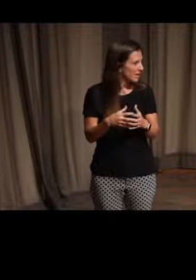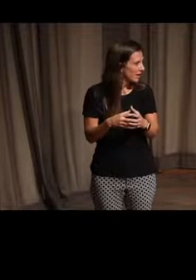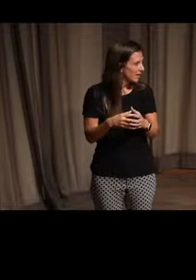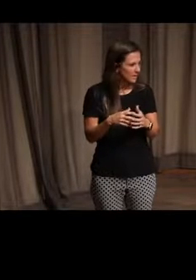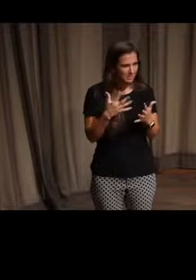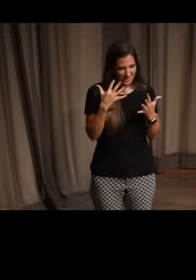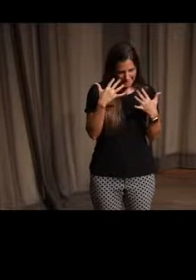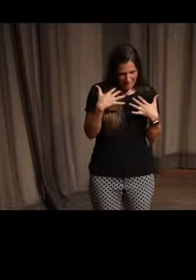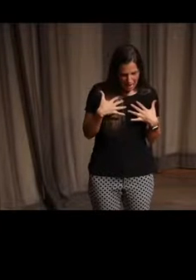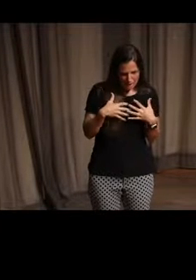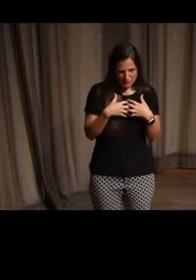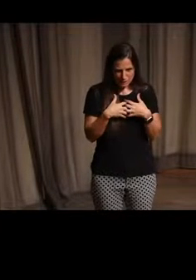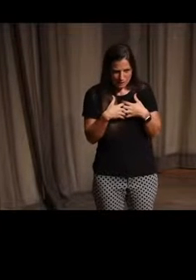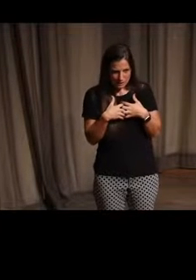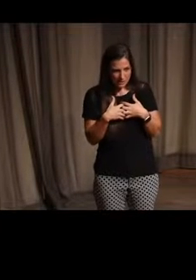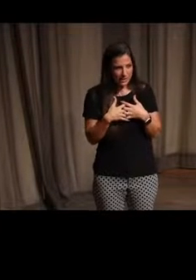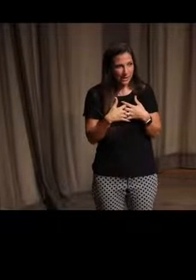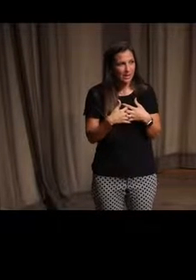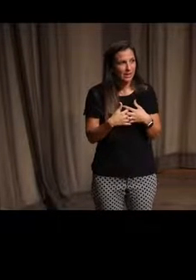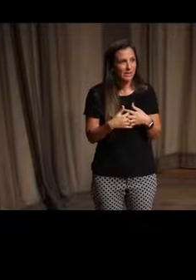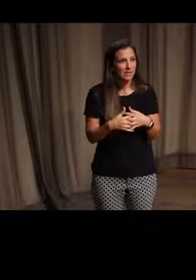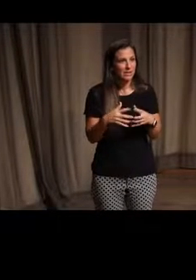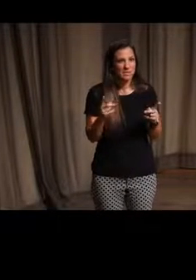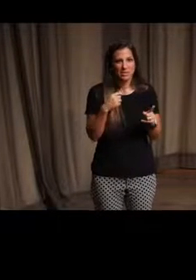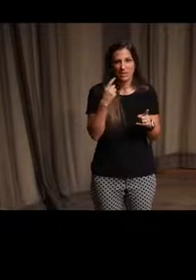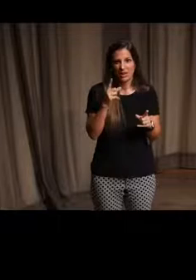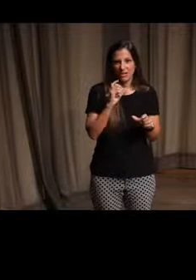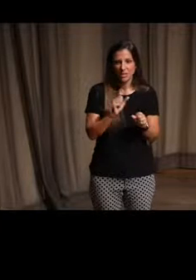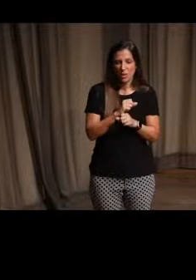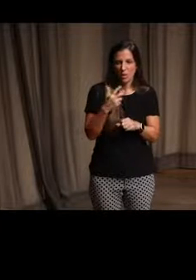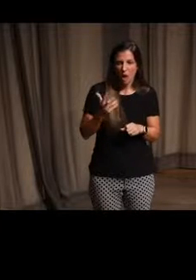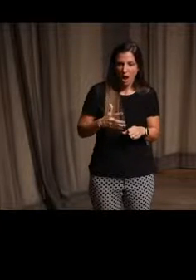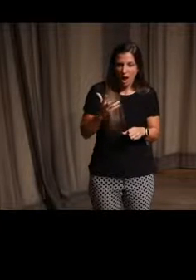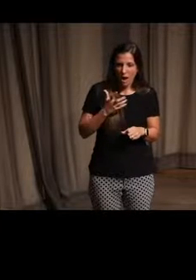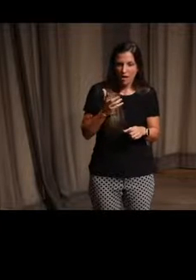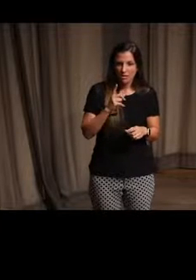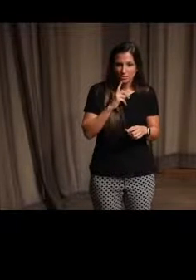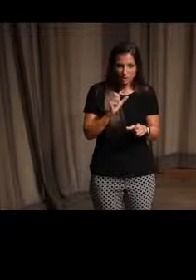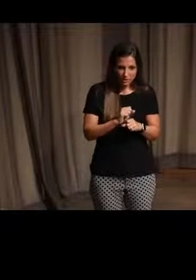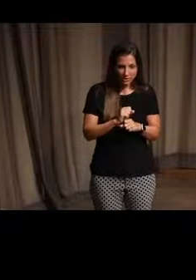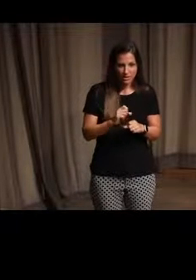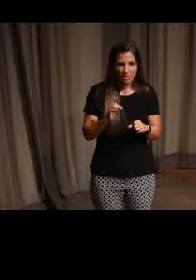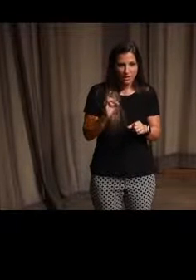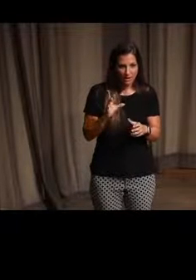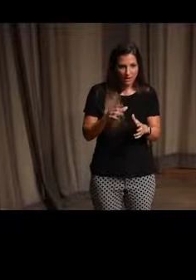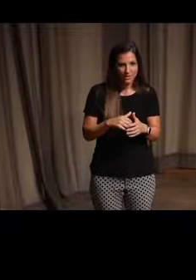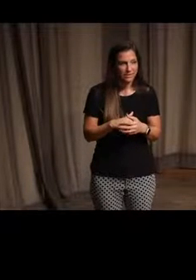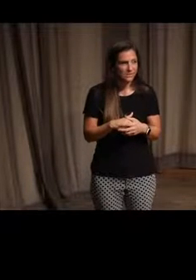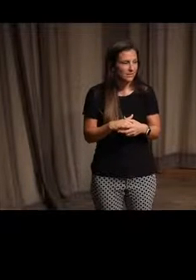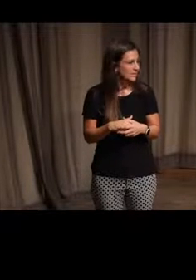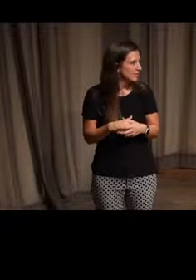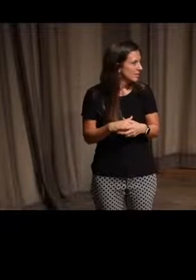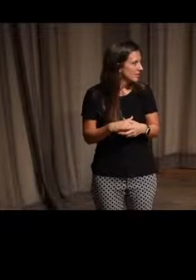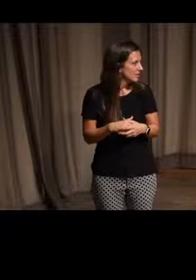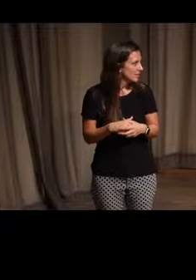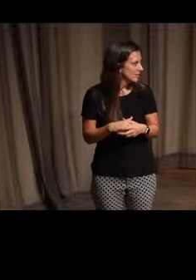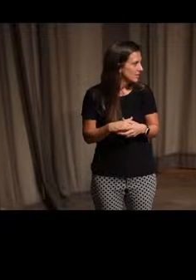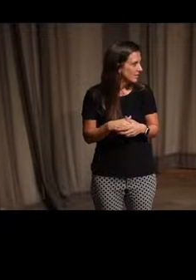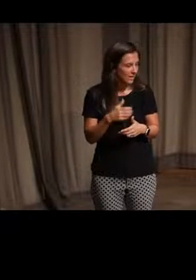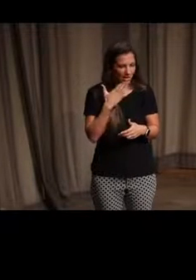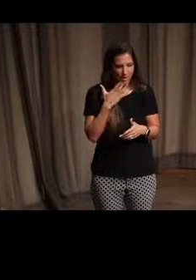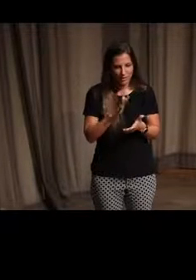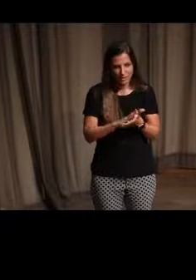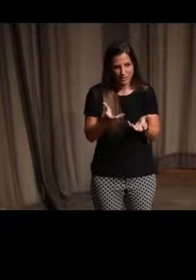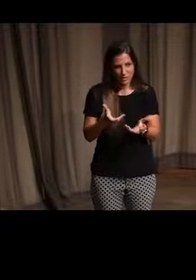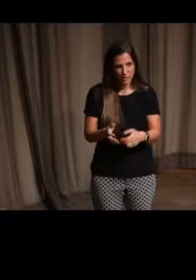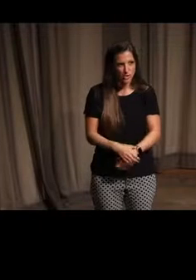is sad. And then people sometimes say back to me, yeah, it is, totally. And I'm like, thank you. And then, you know, that's